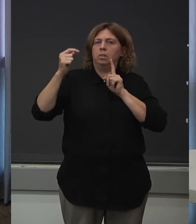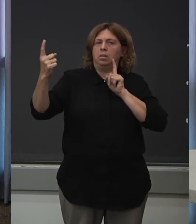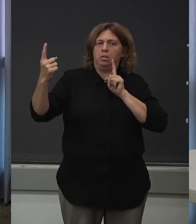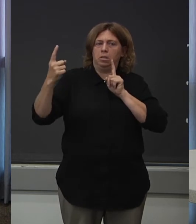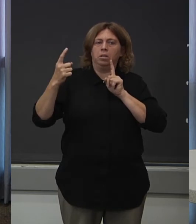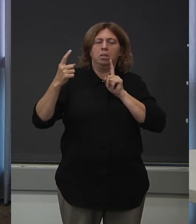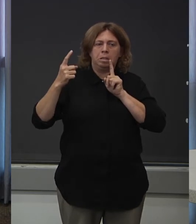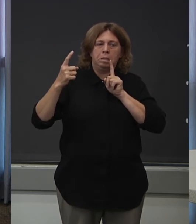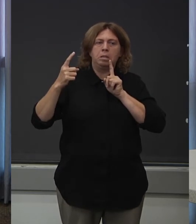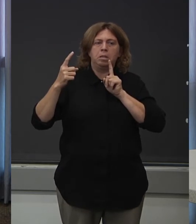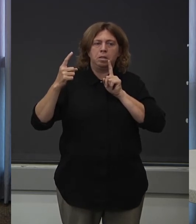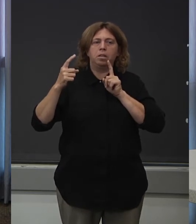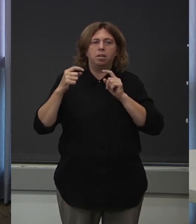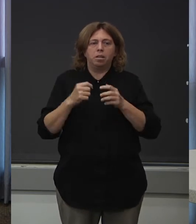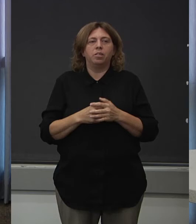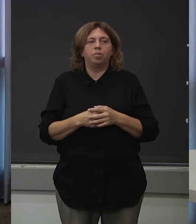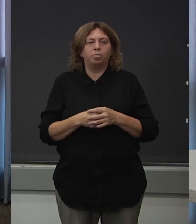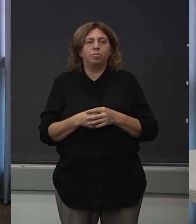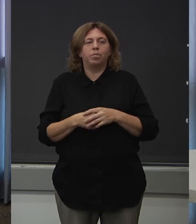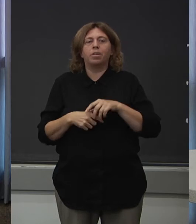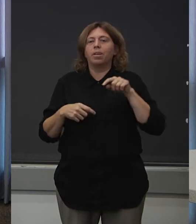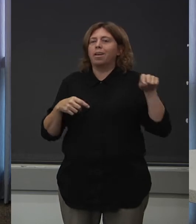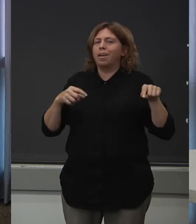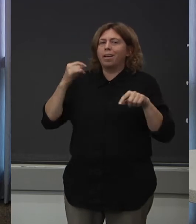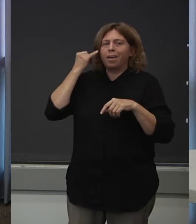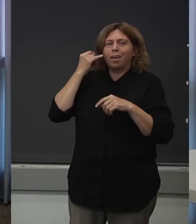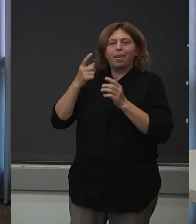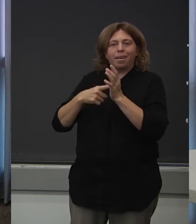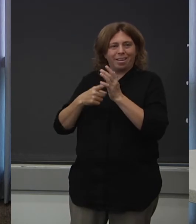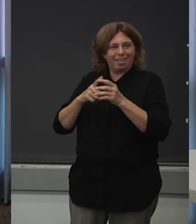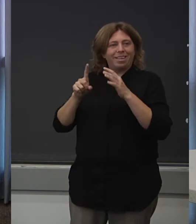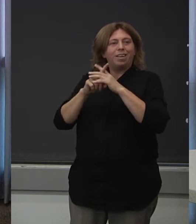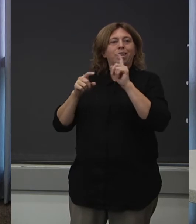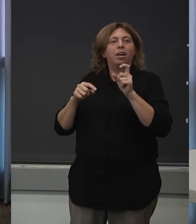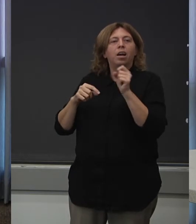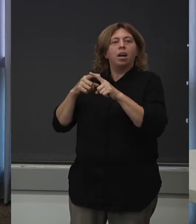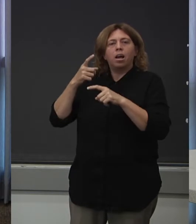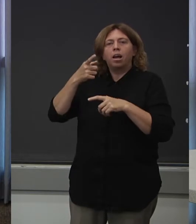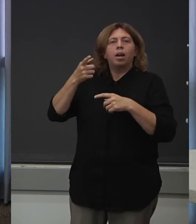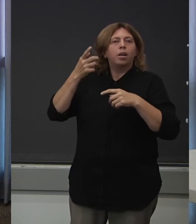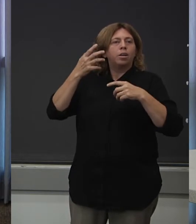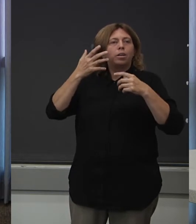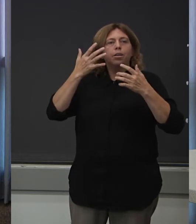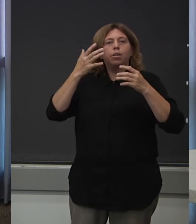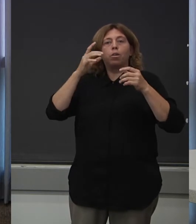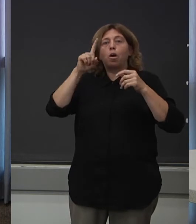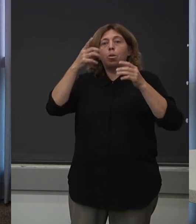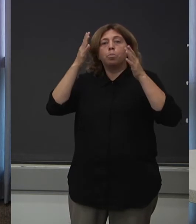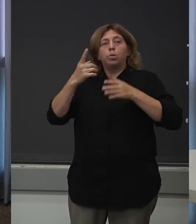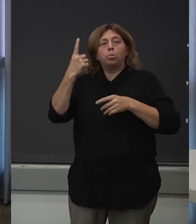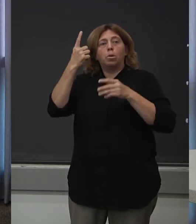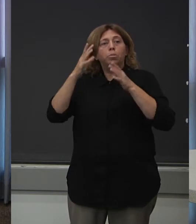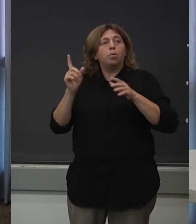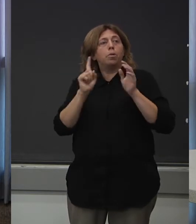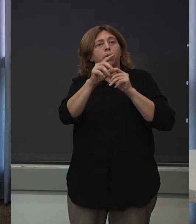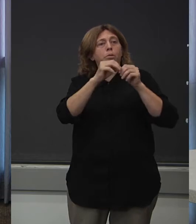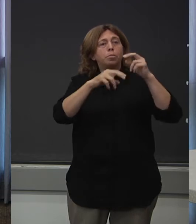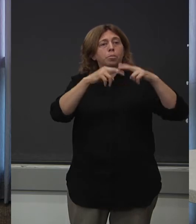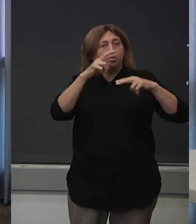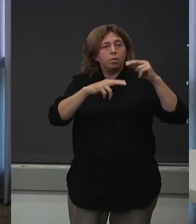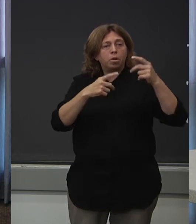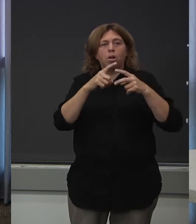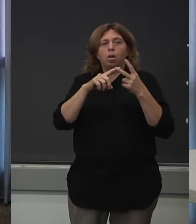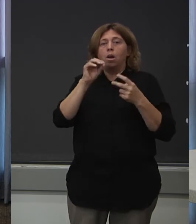what if I'm the only person in the building or the only person in the office? In that circumstance, obviously, you've got 6